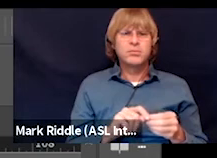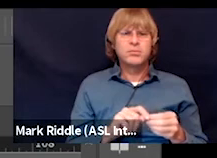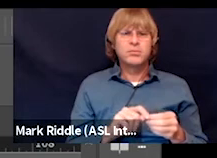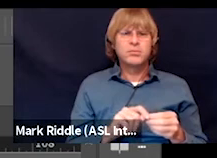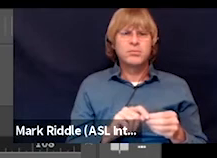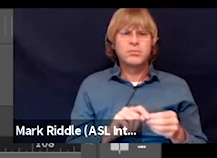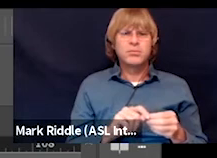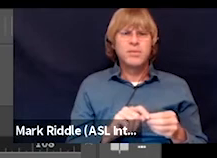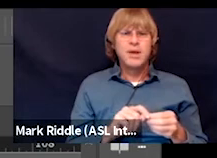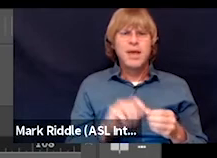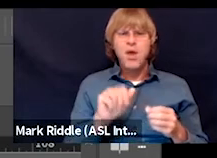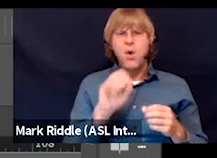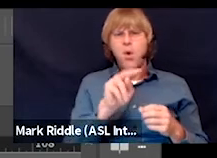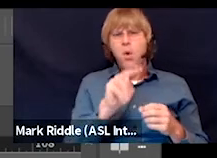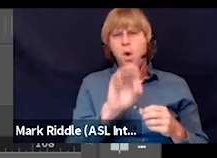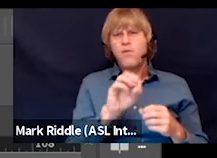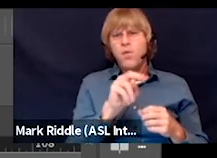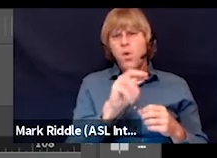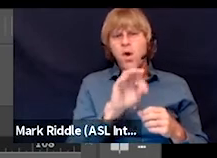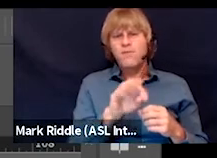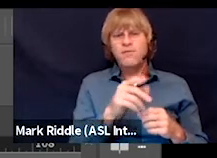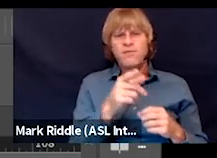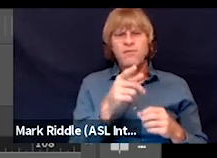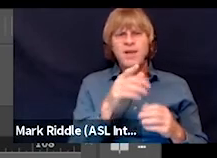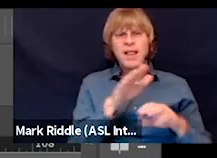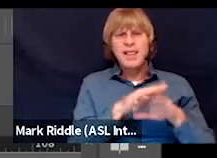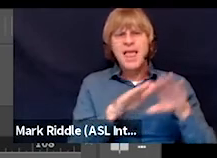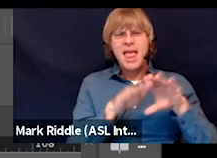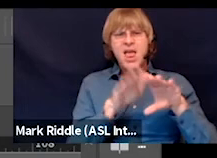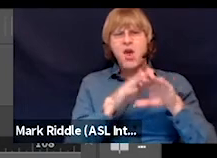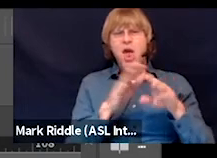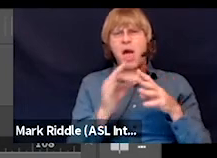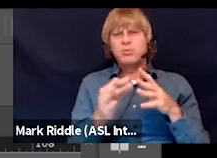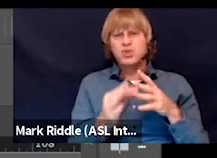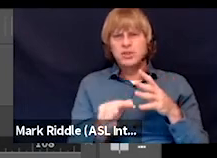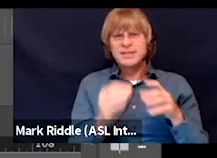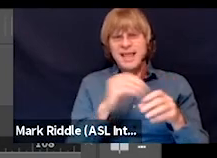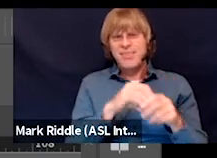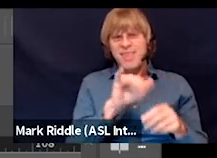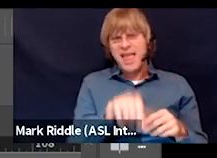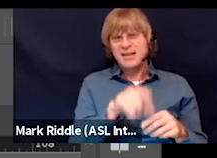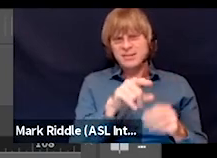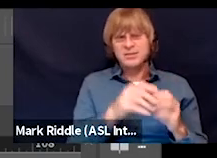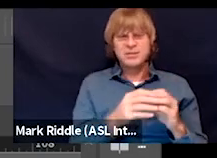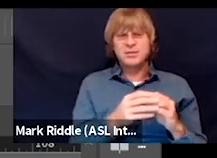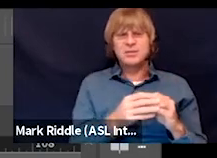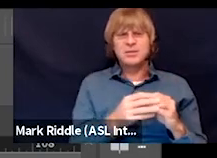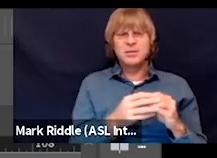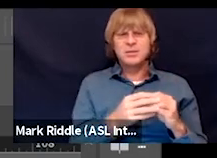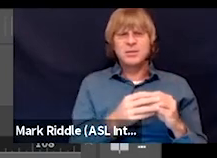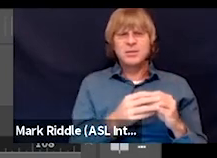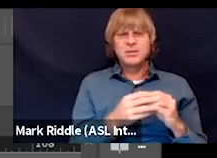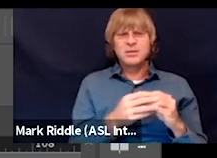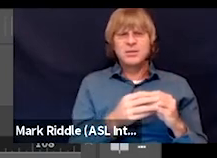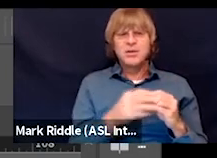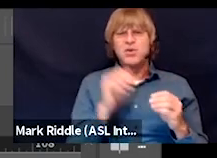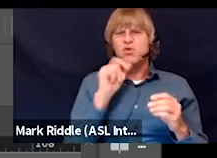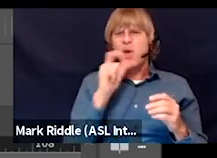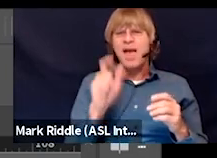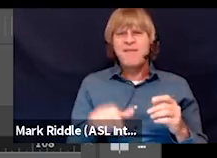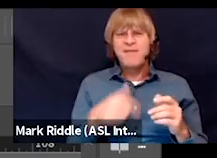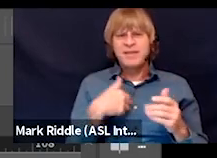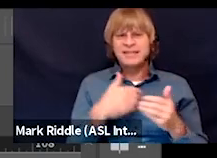And I can turn on and off layer options right inside there. So again, I don't have to have a